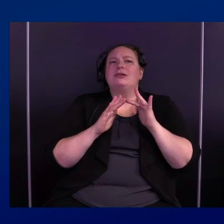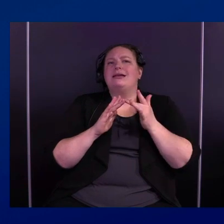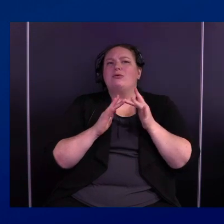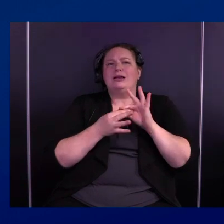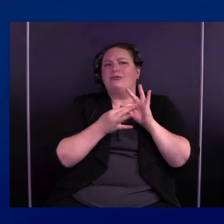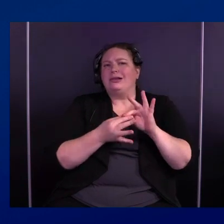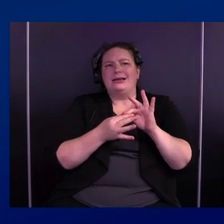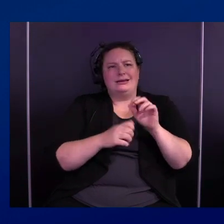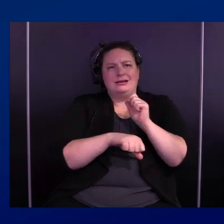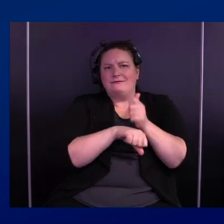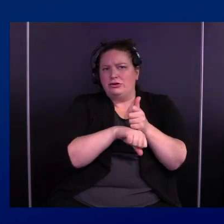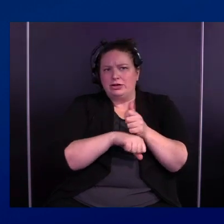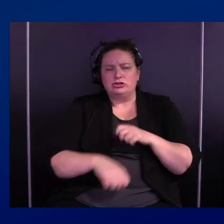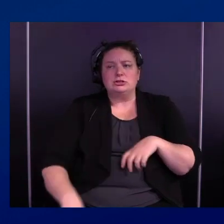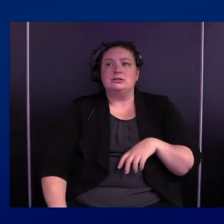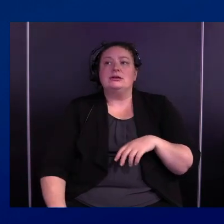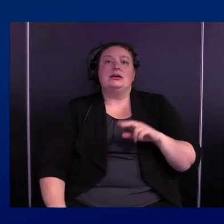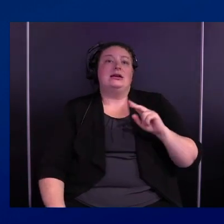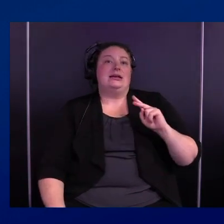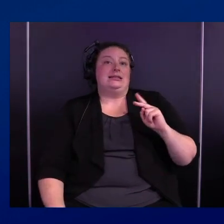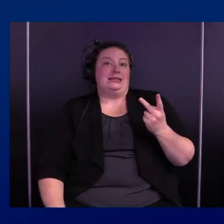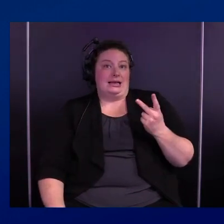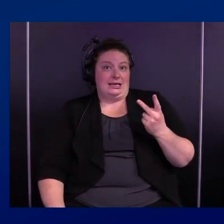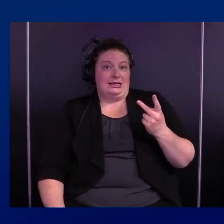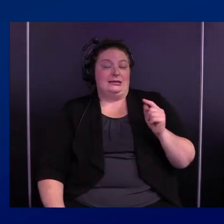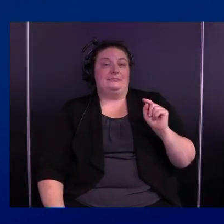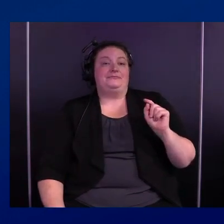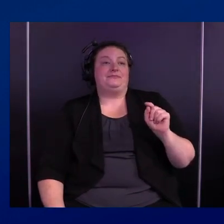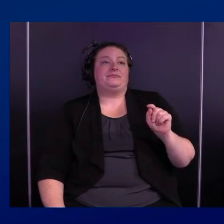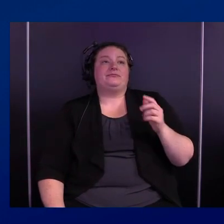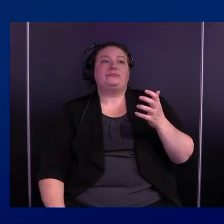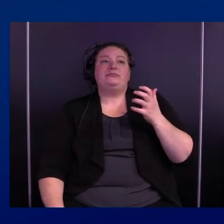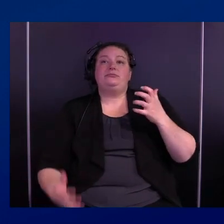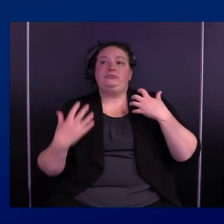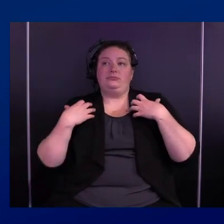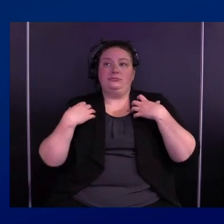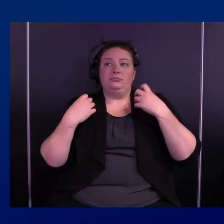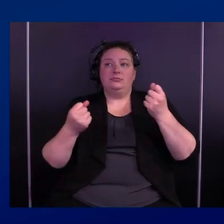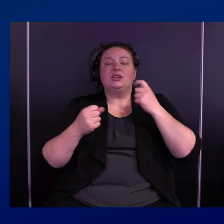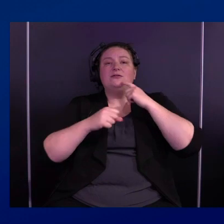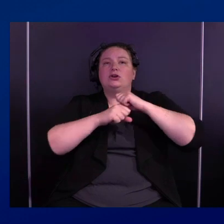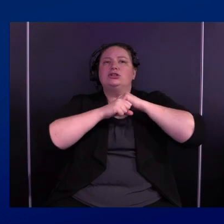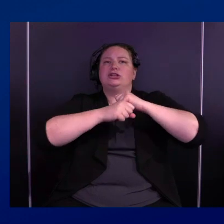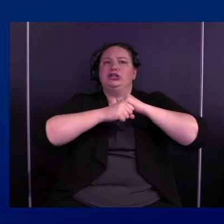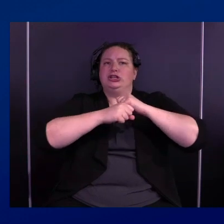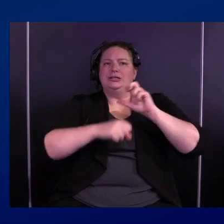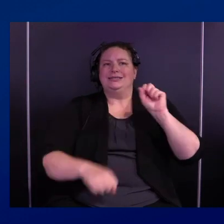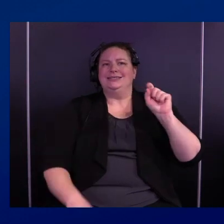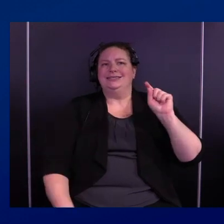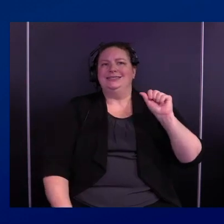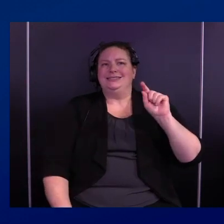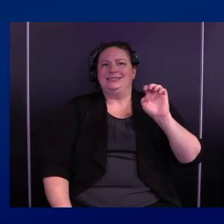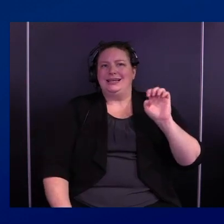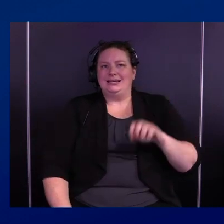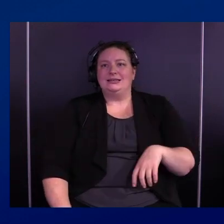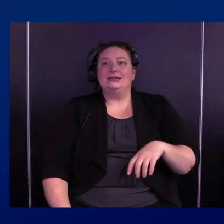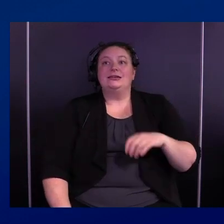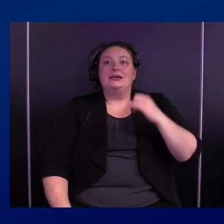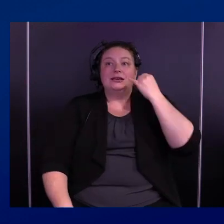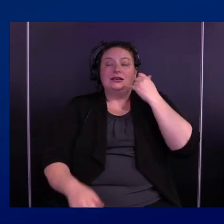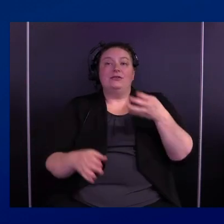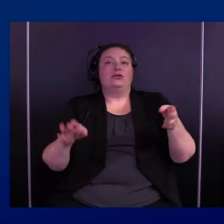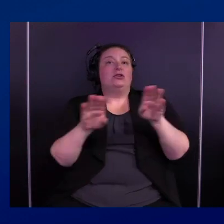configurations. The second value is that we want to recover to a secure state. So if we've been closing